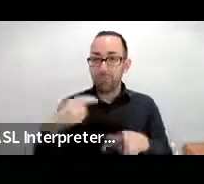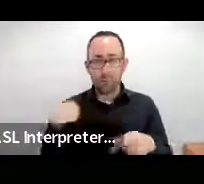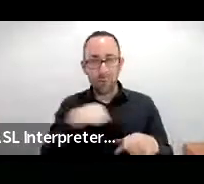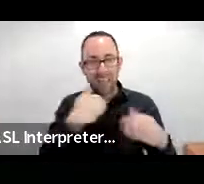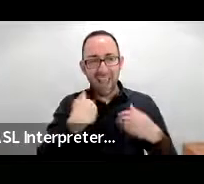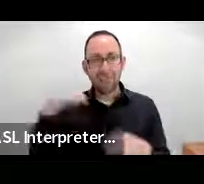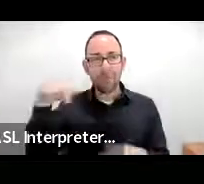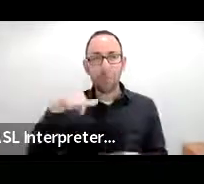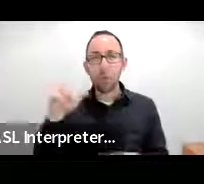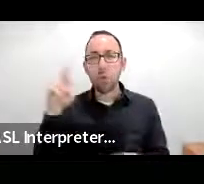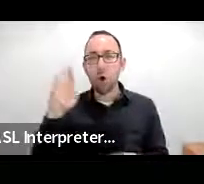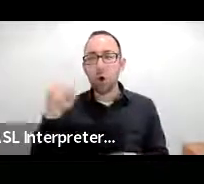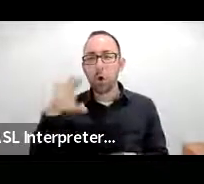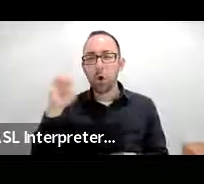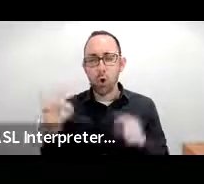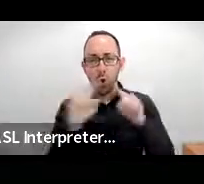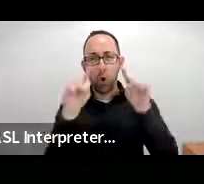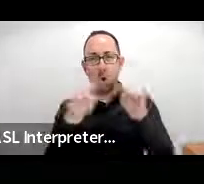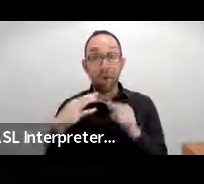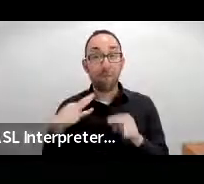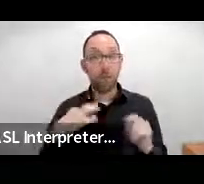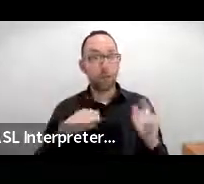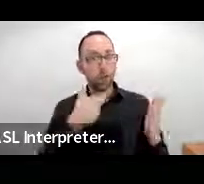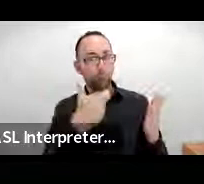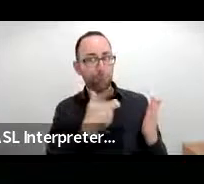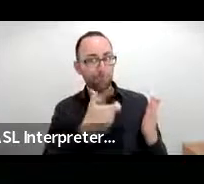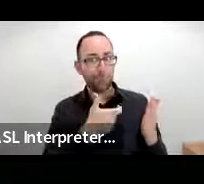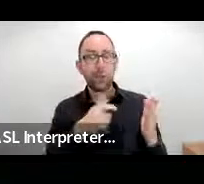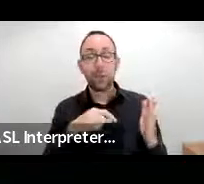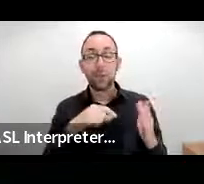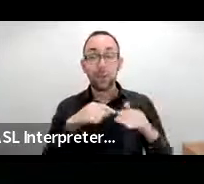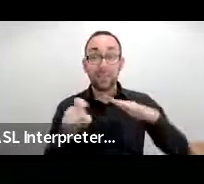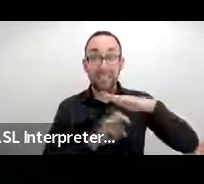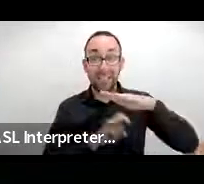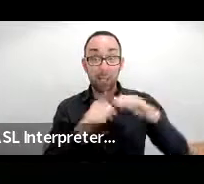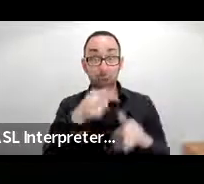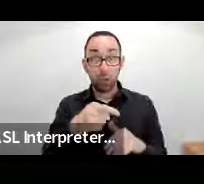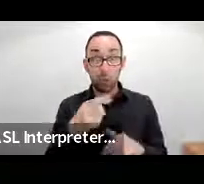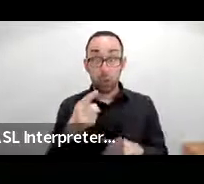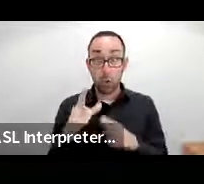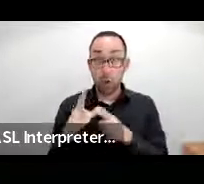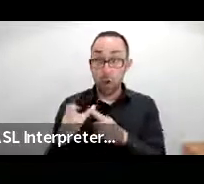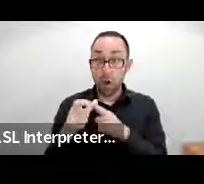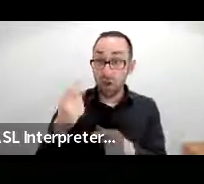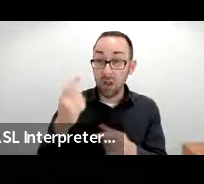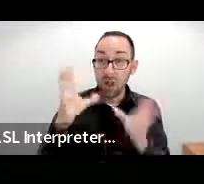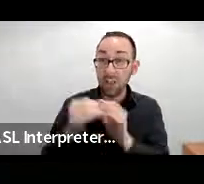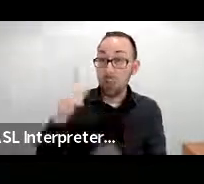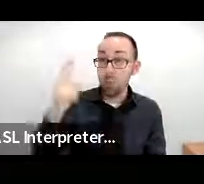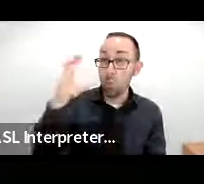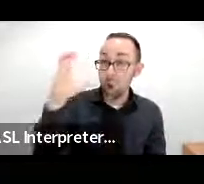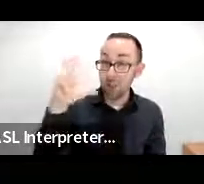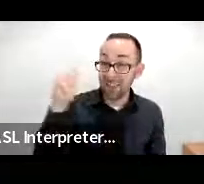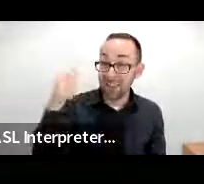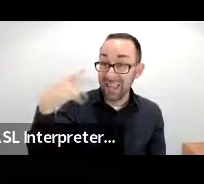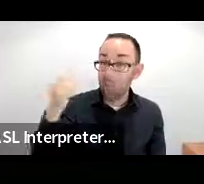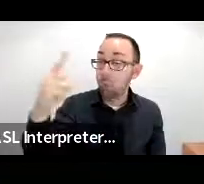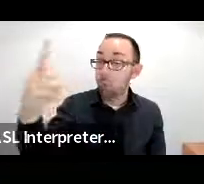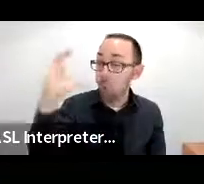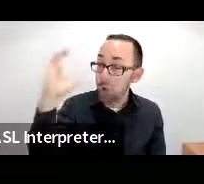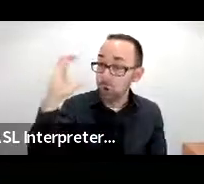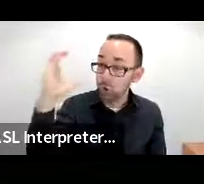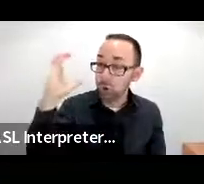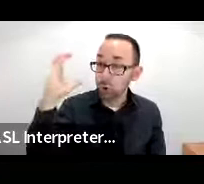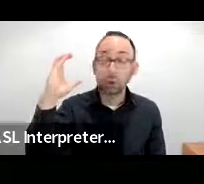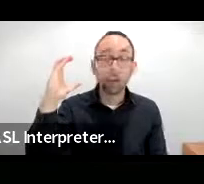that our volunteers will be scanning. So when you do 100 laps, young lady, you are